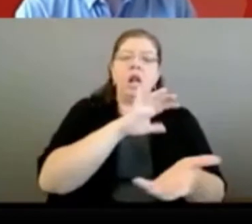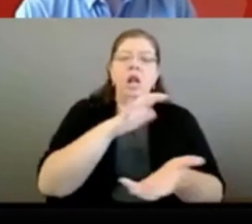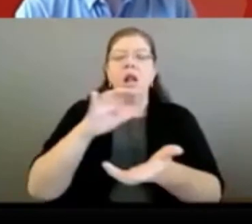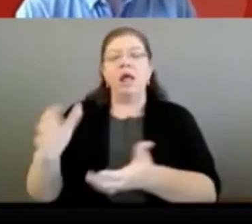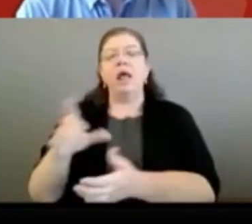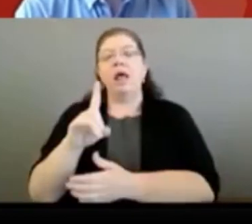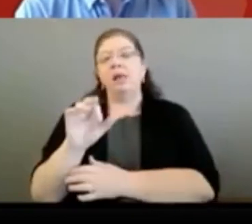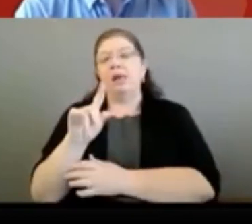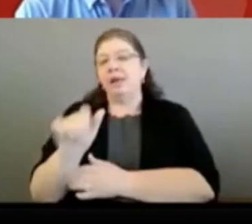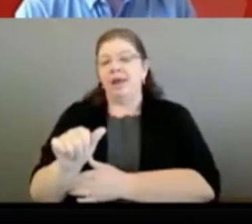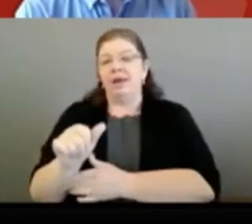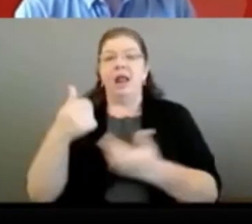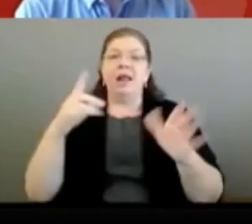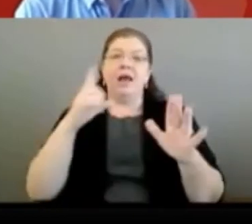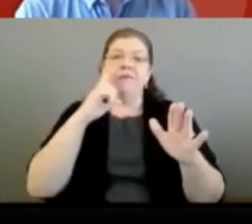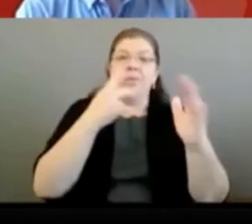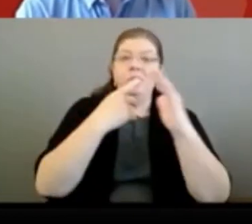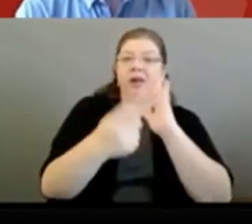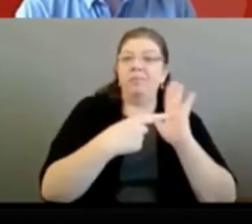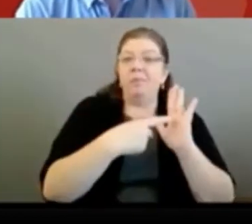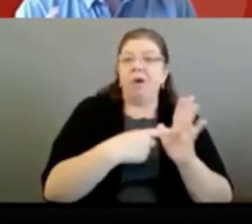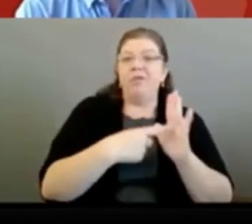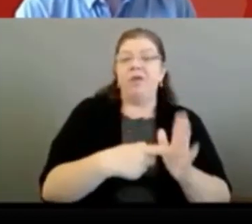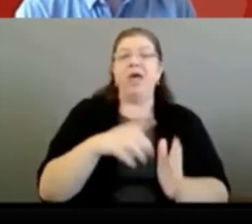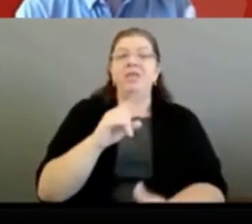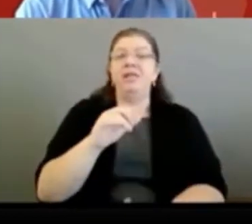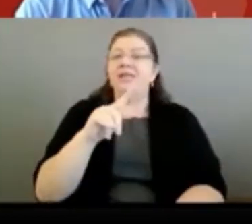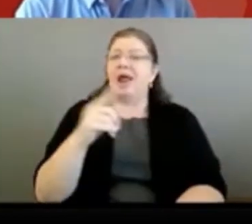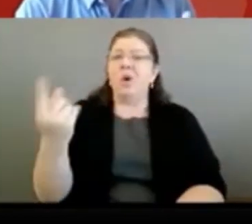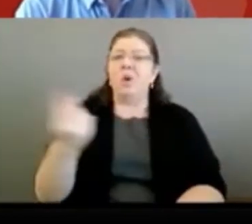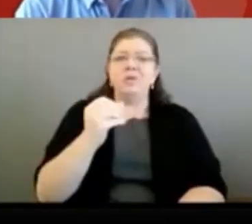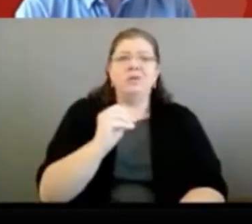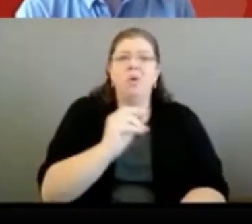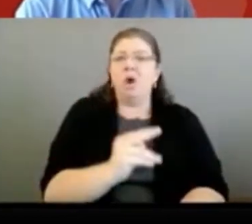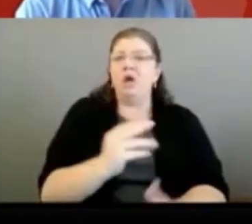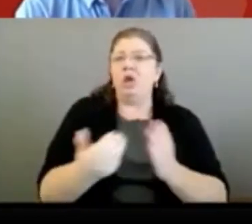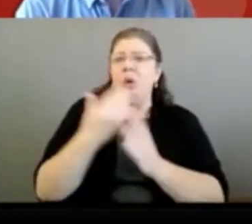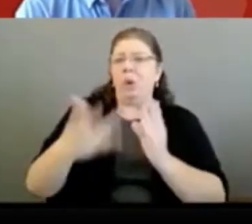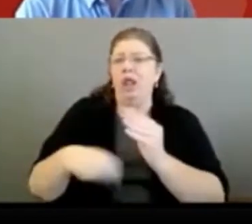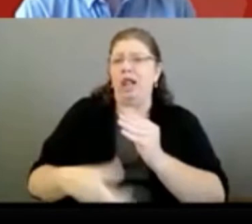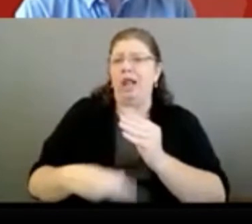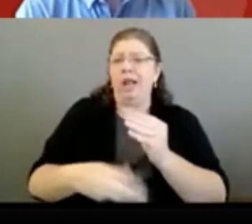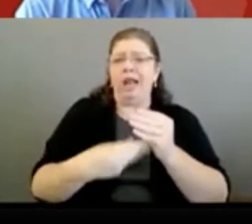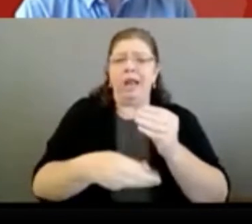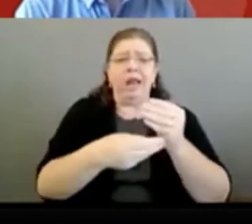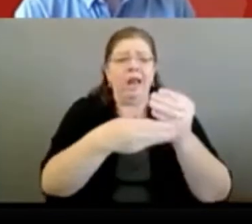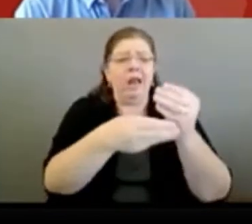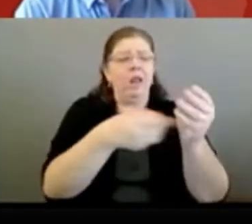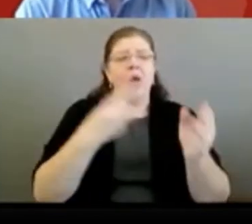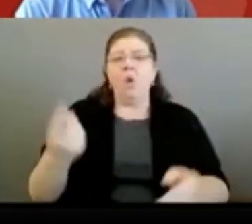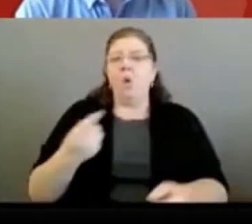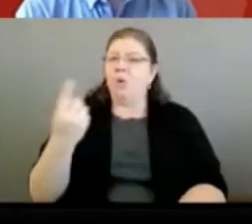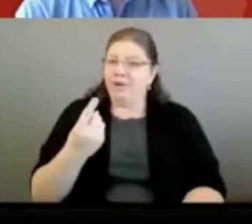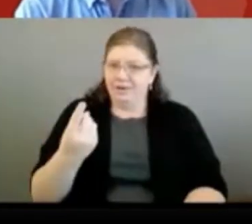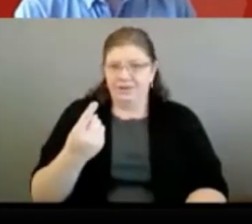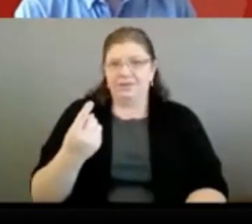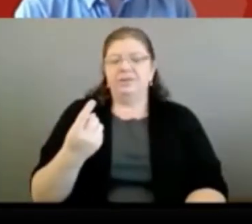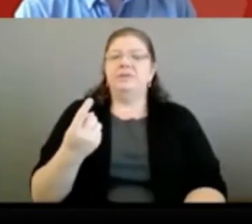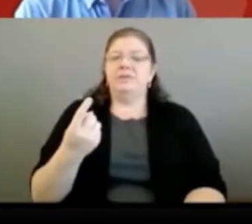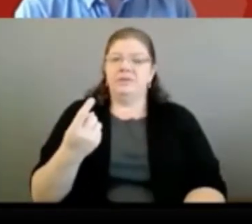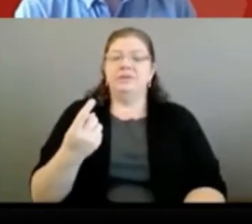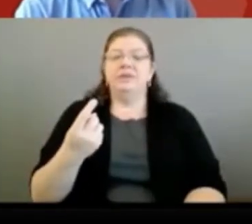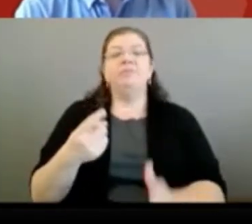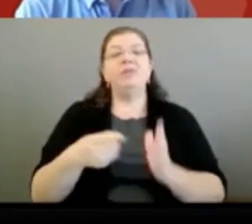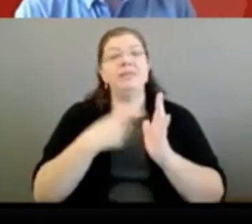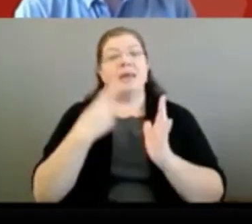modeling. This data is always on too, so new data is constantly being generated by these different systems. In some cases,